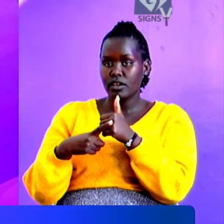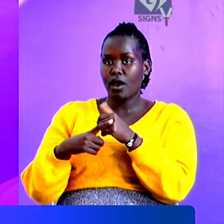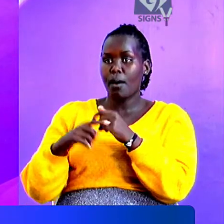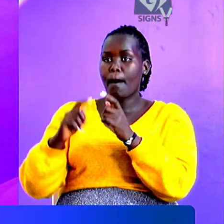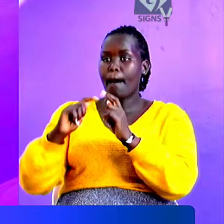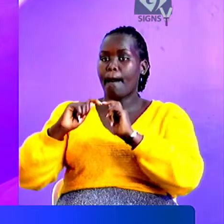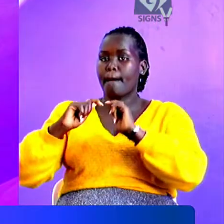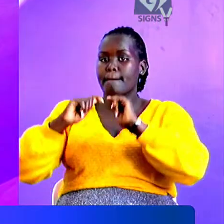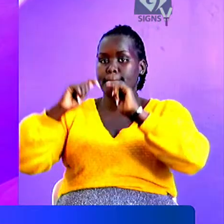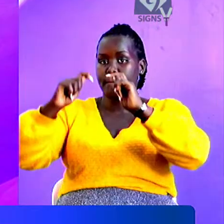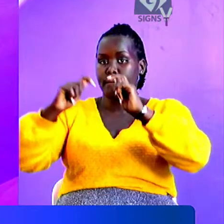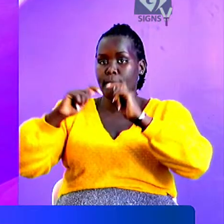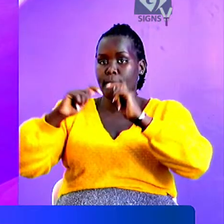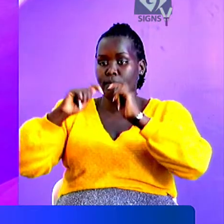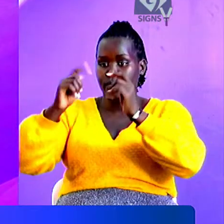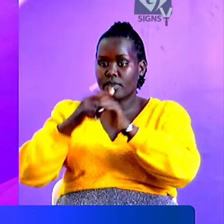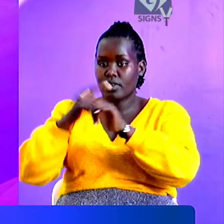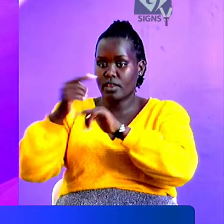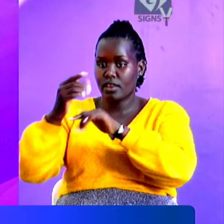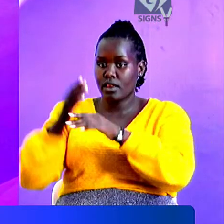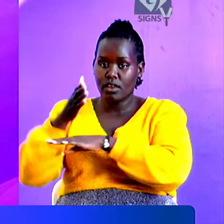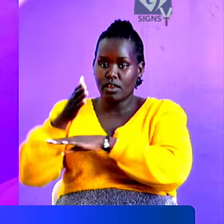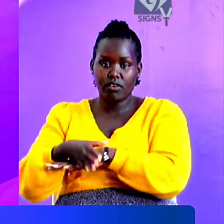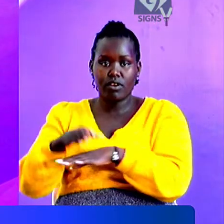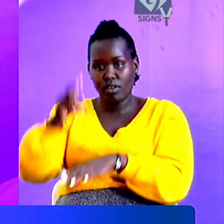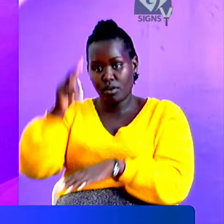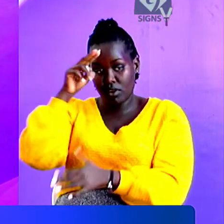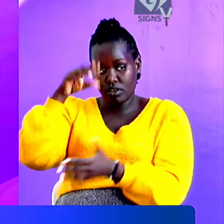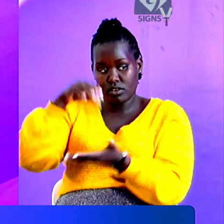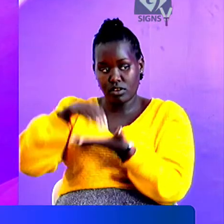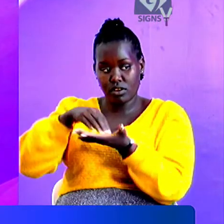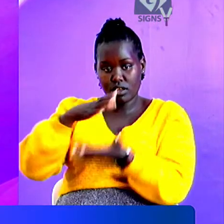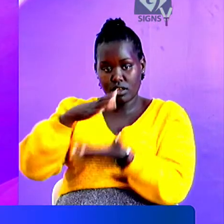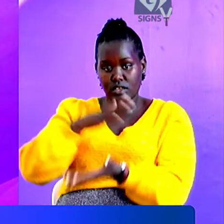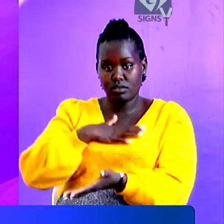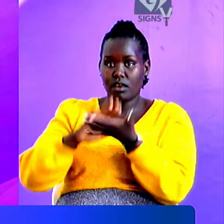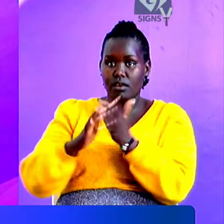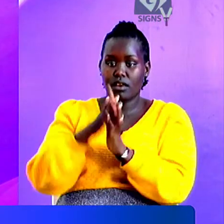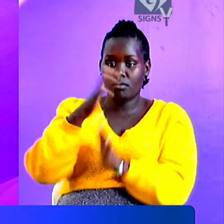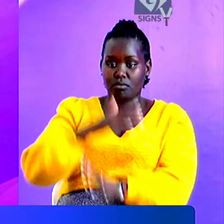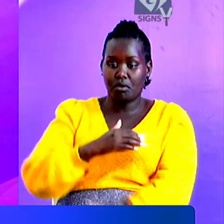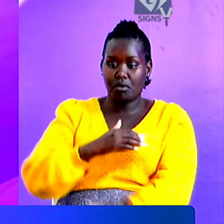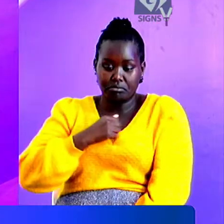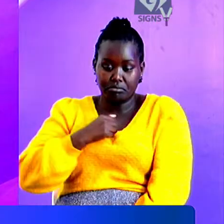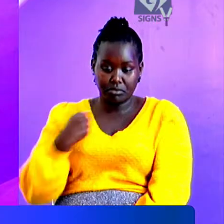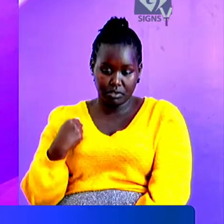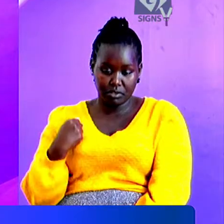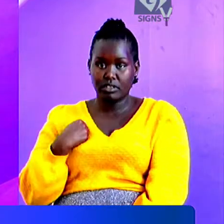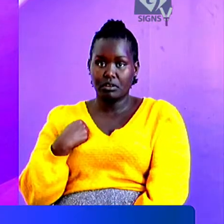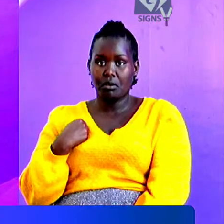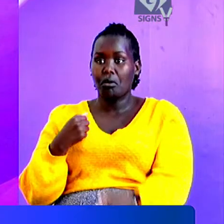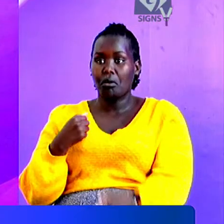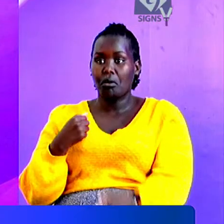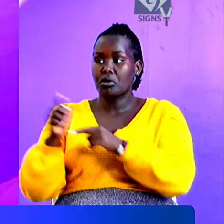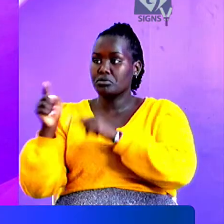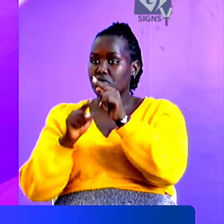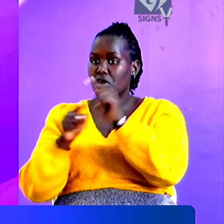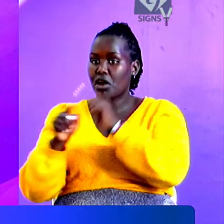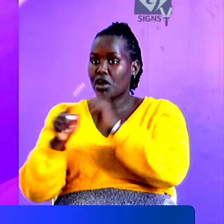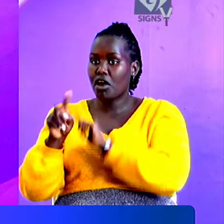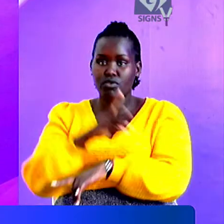afterwards, the police were on my case. I got abducted, was tortured for 2